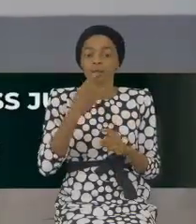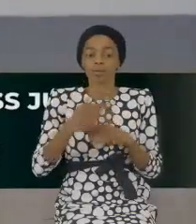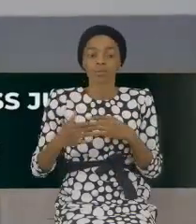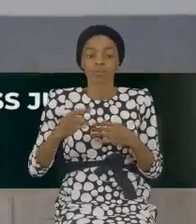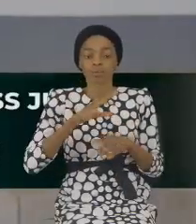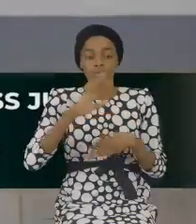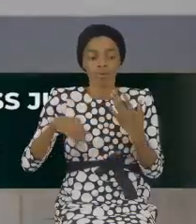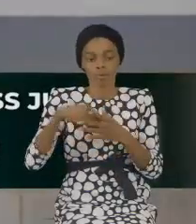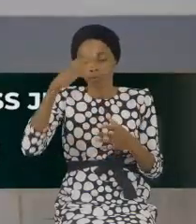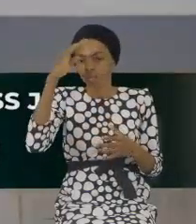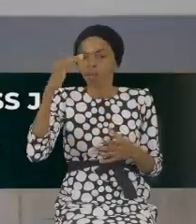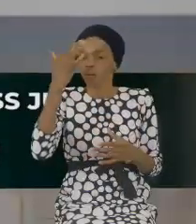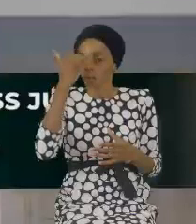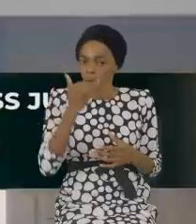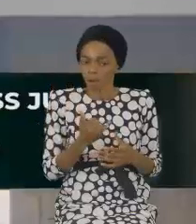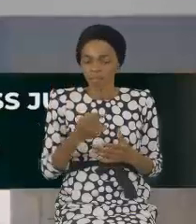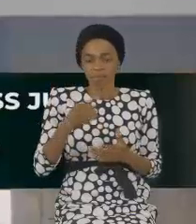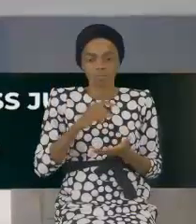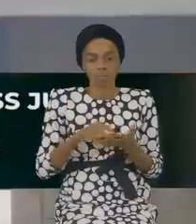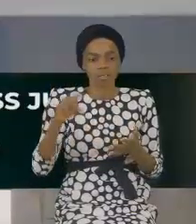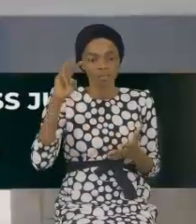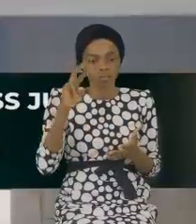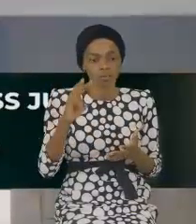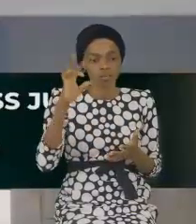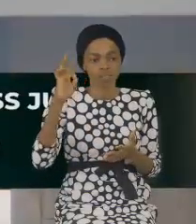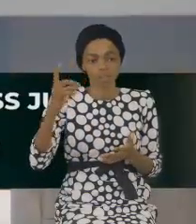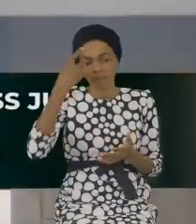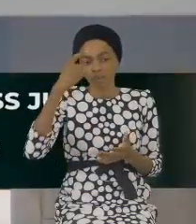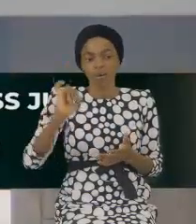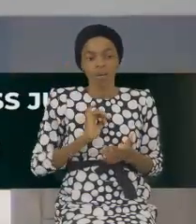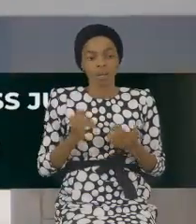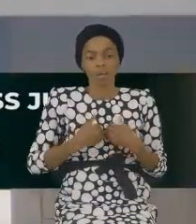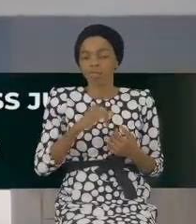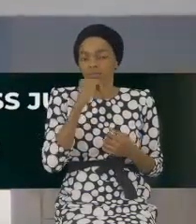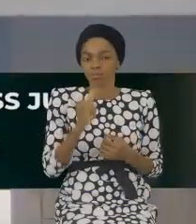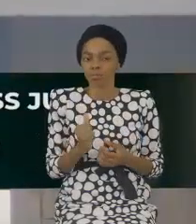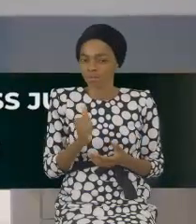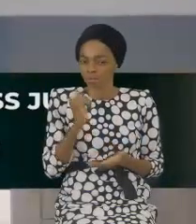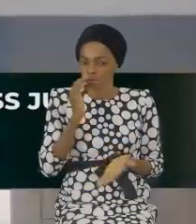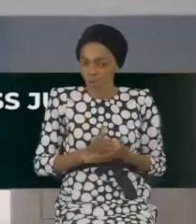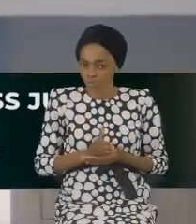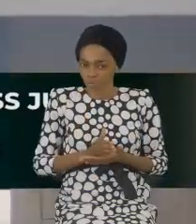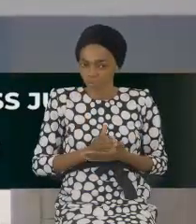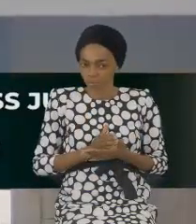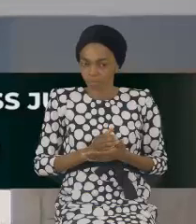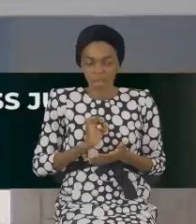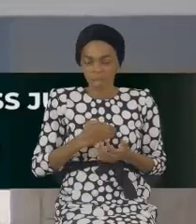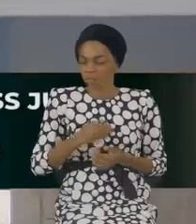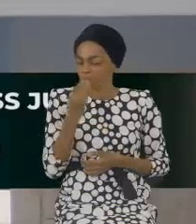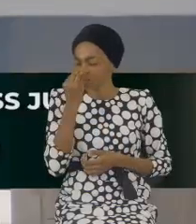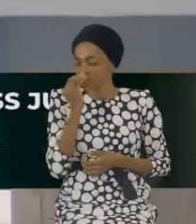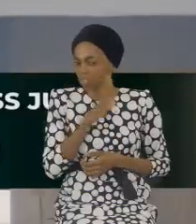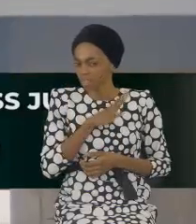Why? Look at verse 27. In verse 27, for I have not shunned, I have not neglected